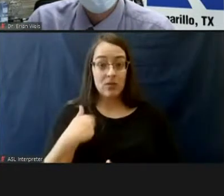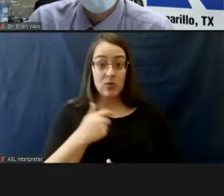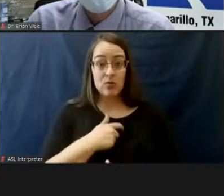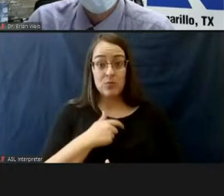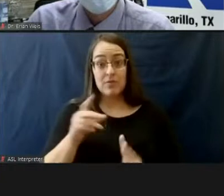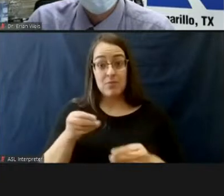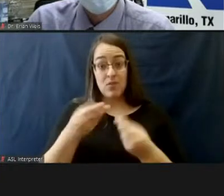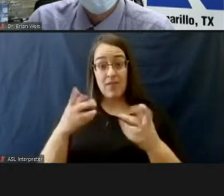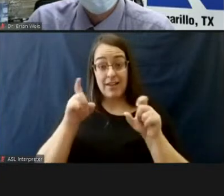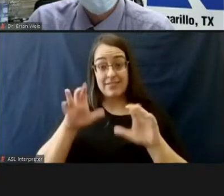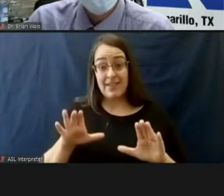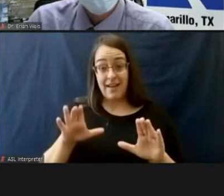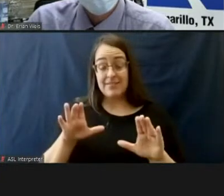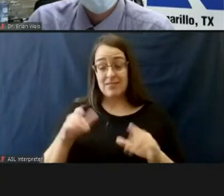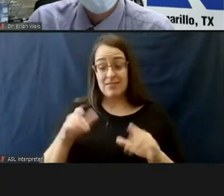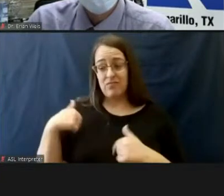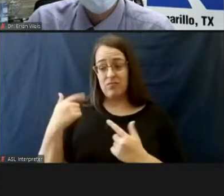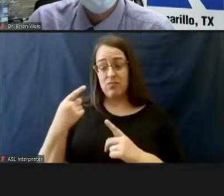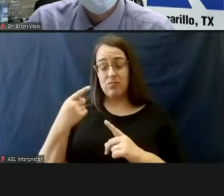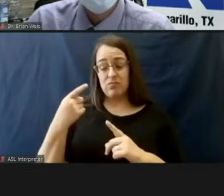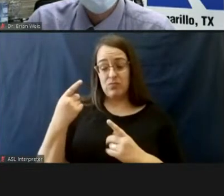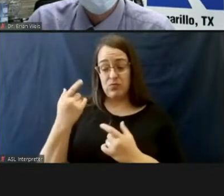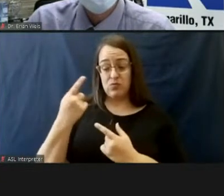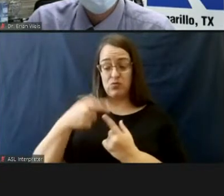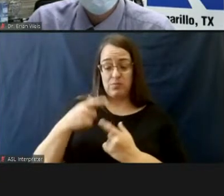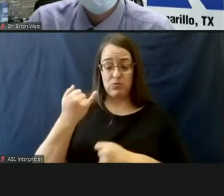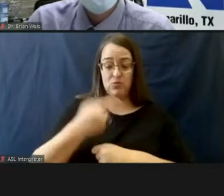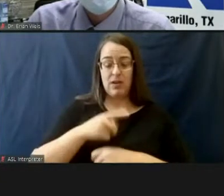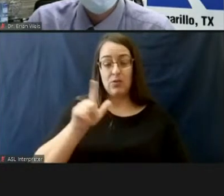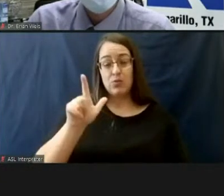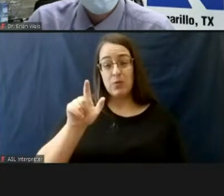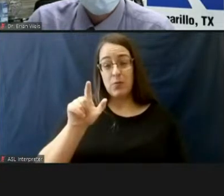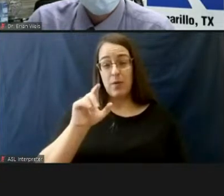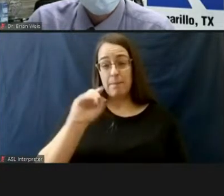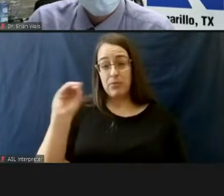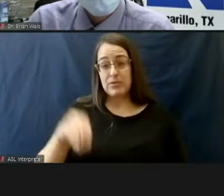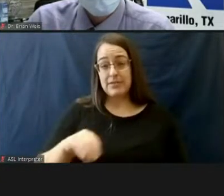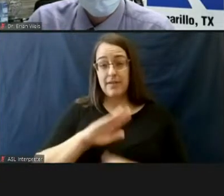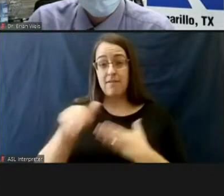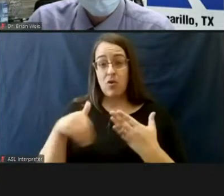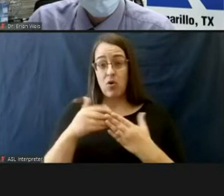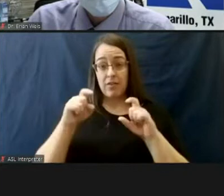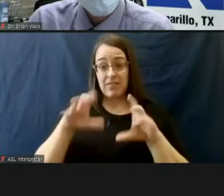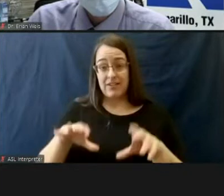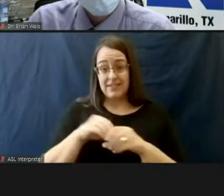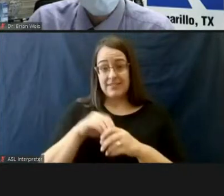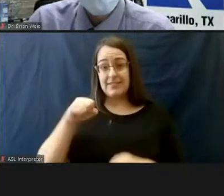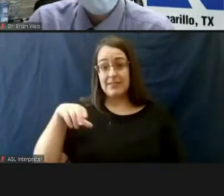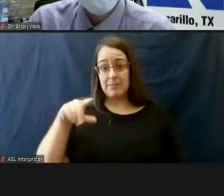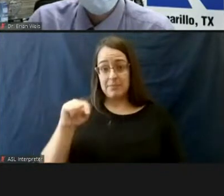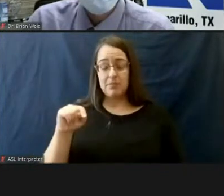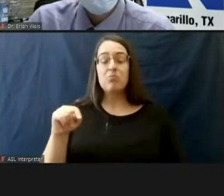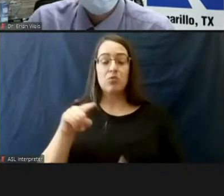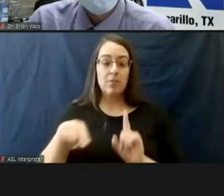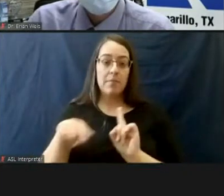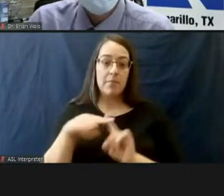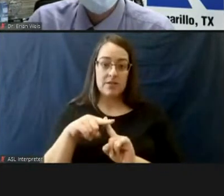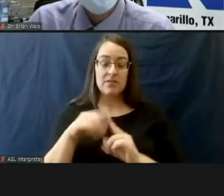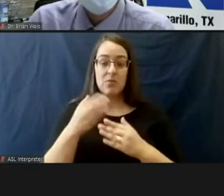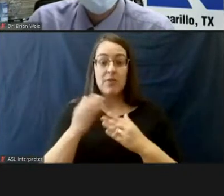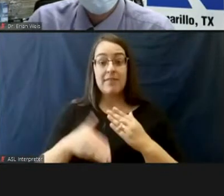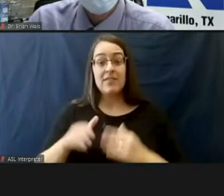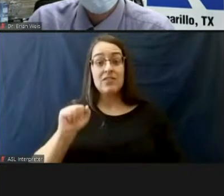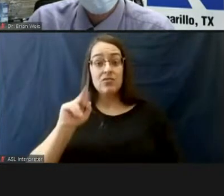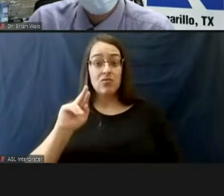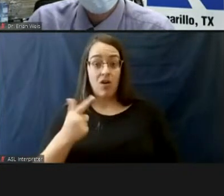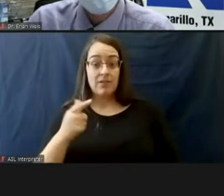at 21%. 21% of all tests in September are coming back positive. We finished August at 19%, so we're